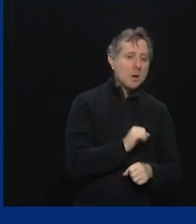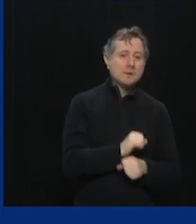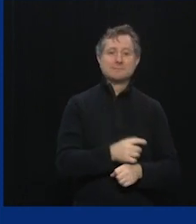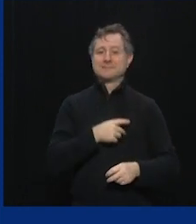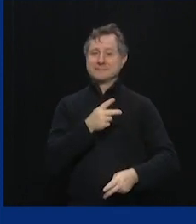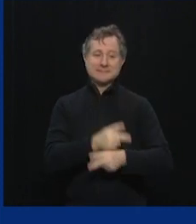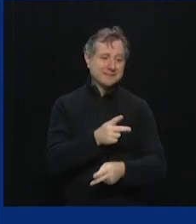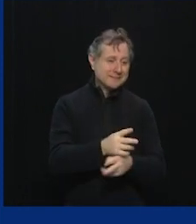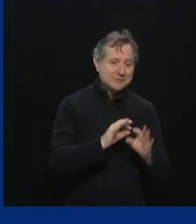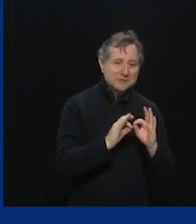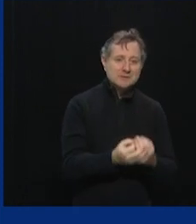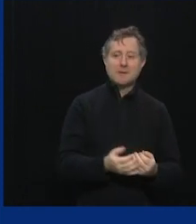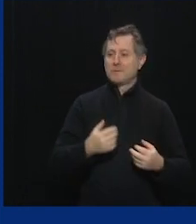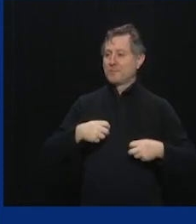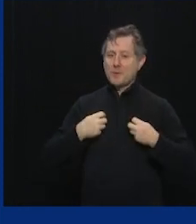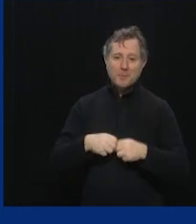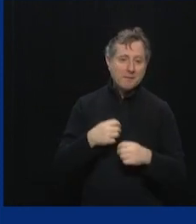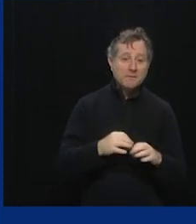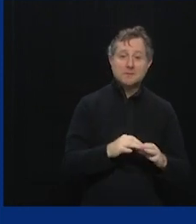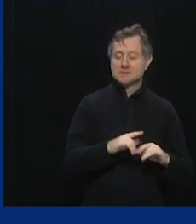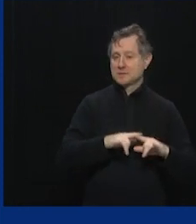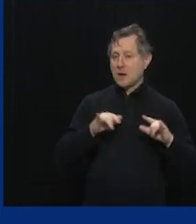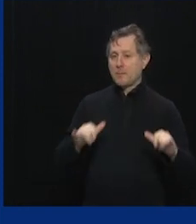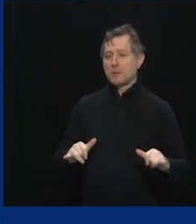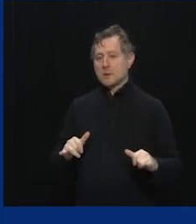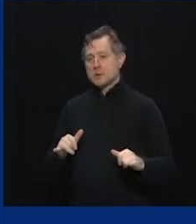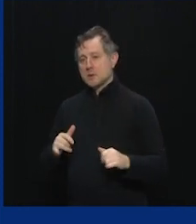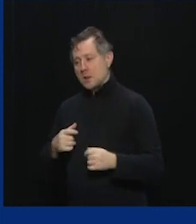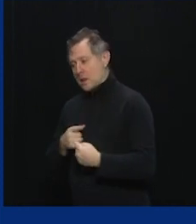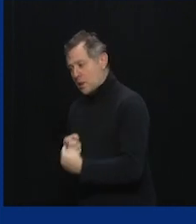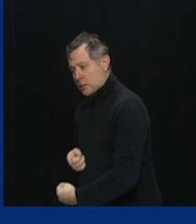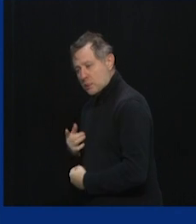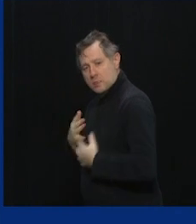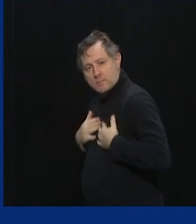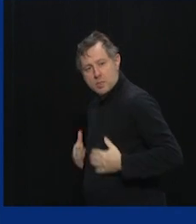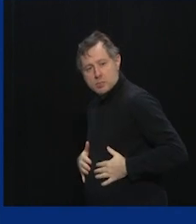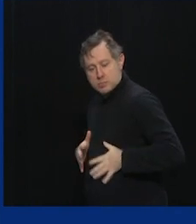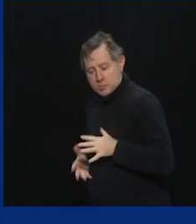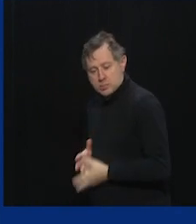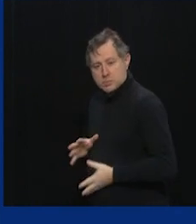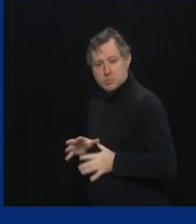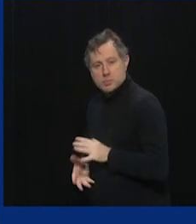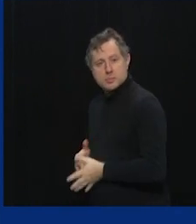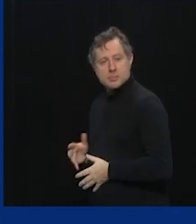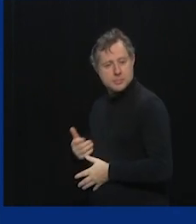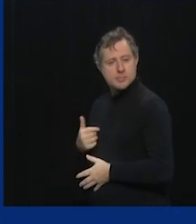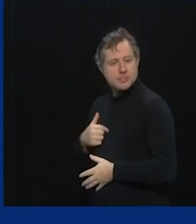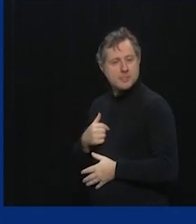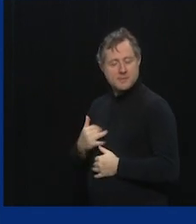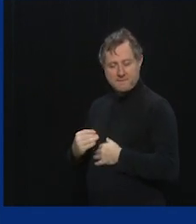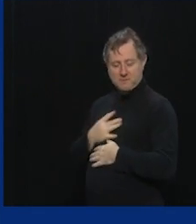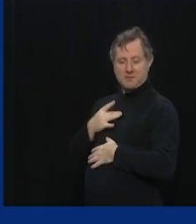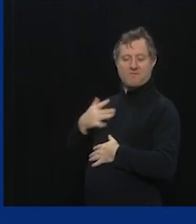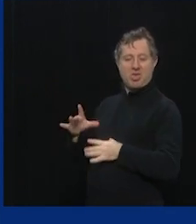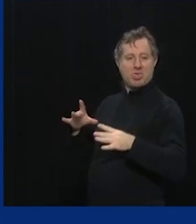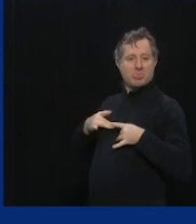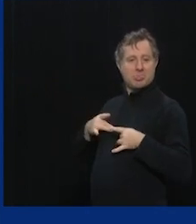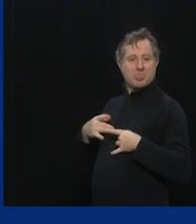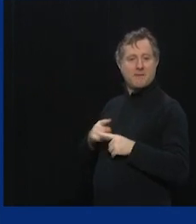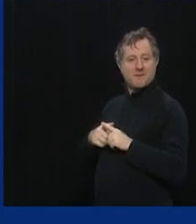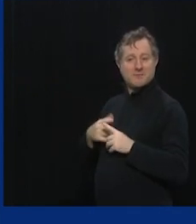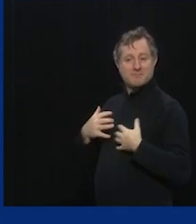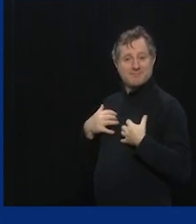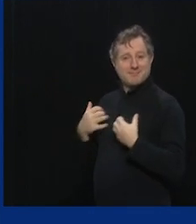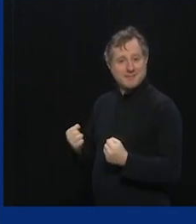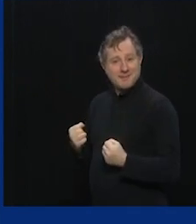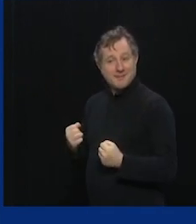life while dealing with very scary unknown side effects from having contracted COVID many months ago. So this is something